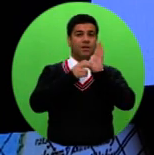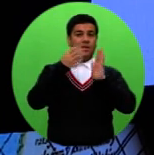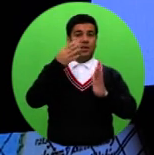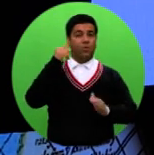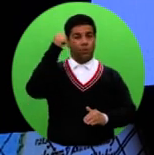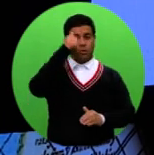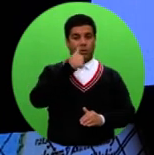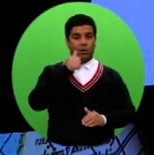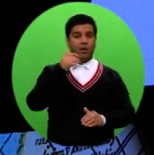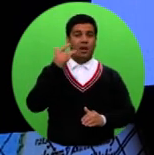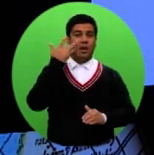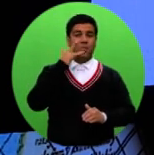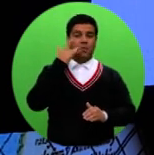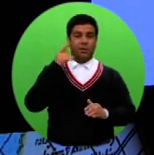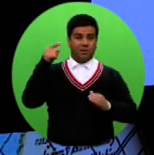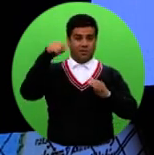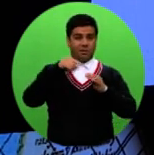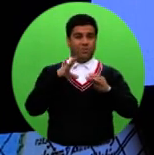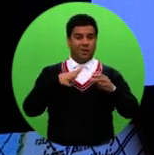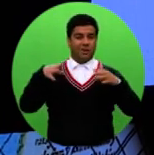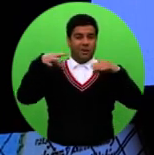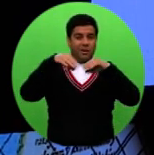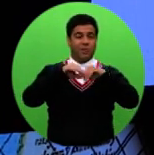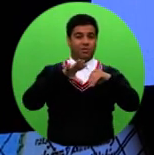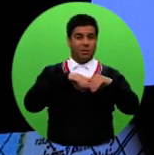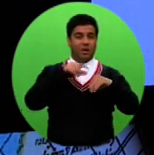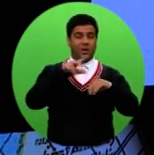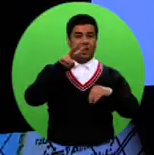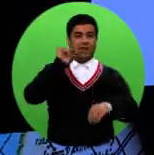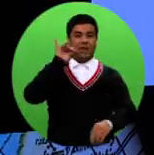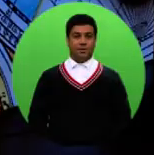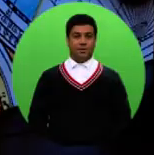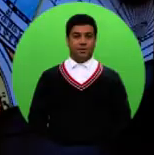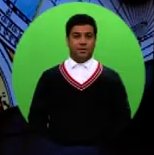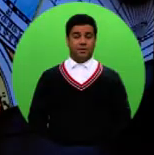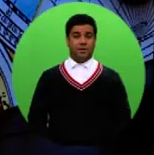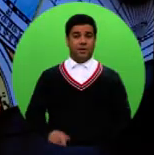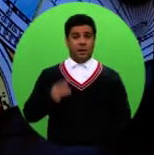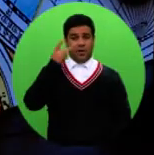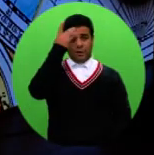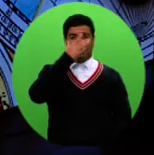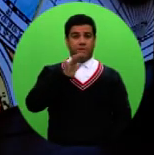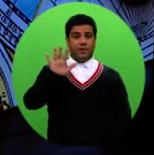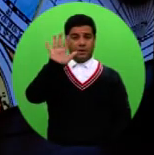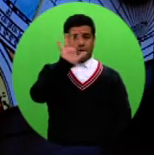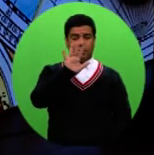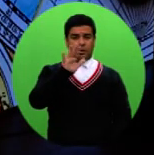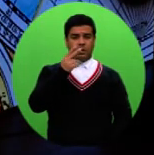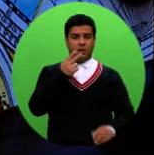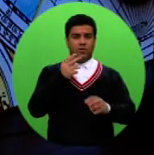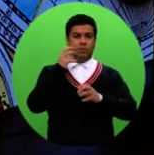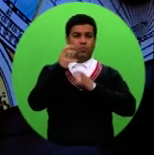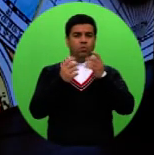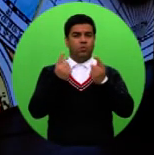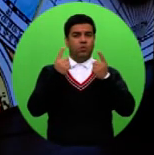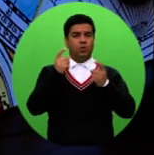1847-yilda Amerika Qo'shma Shtatlari tomonidan tashkil topgan Liberiya davlati. Afrika qit'asi buyuk geografik